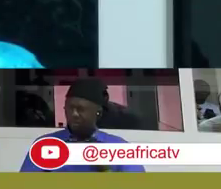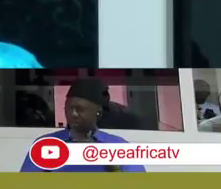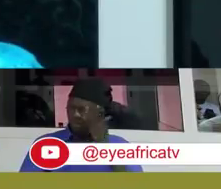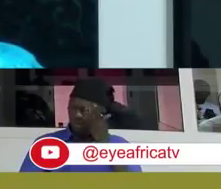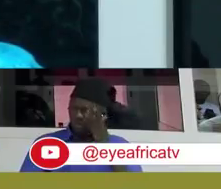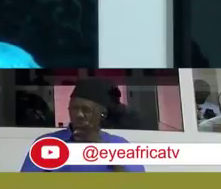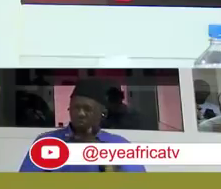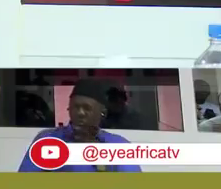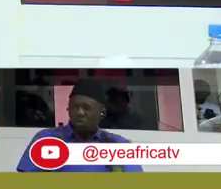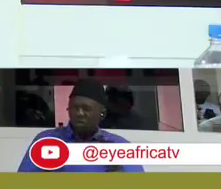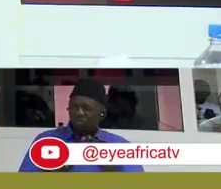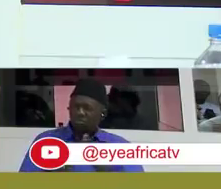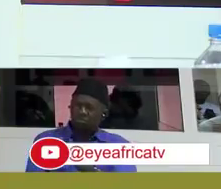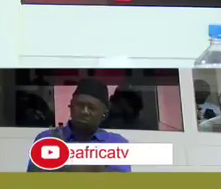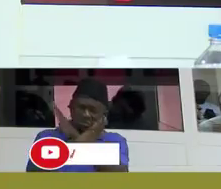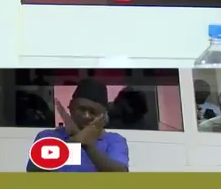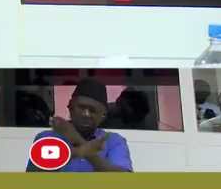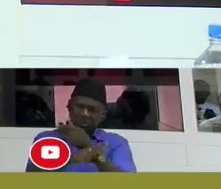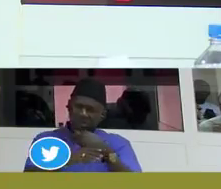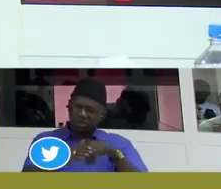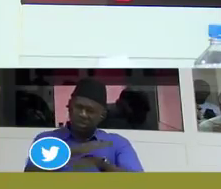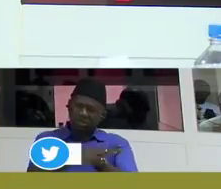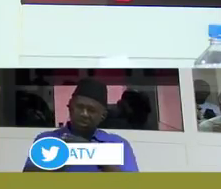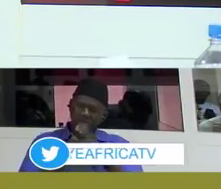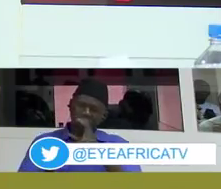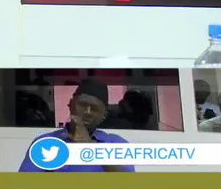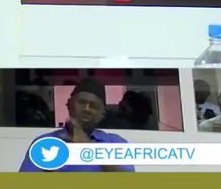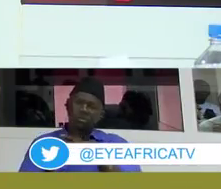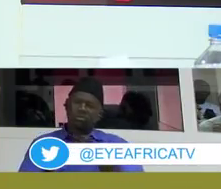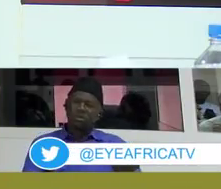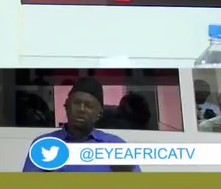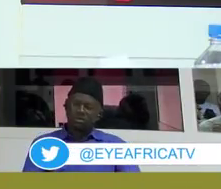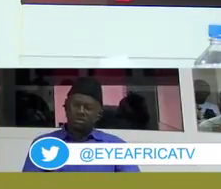these two countries? For the same reason.